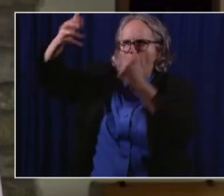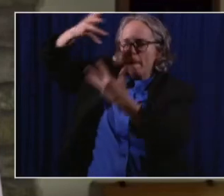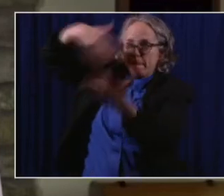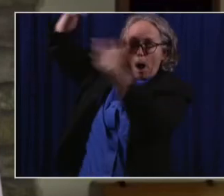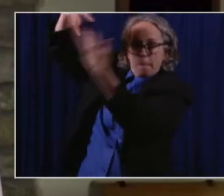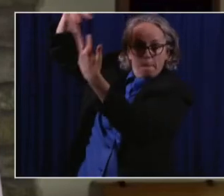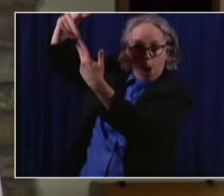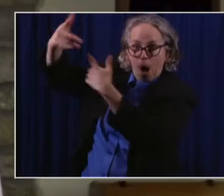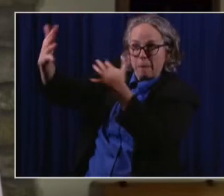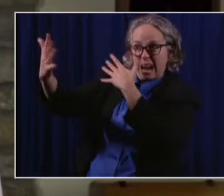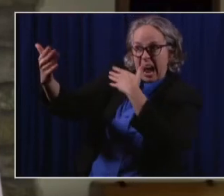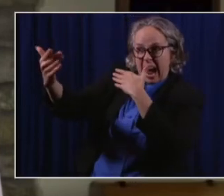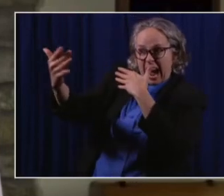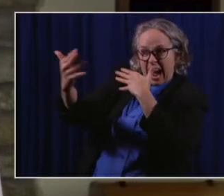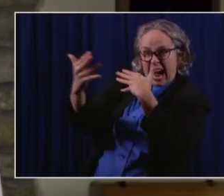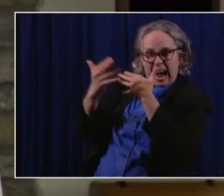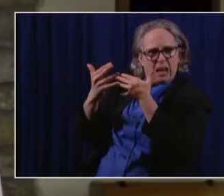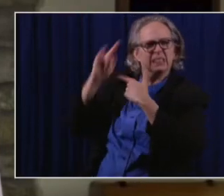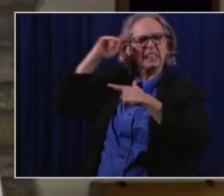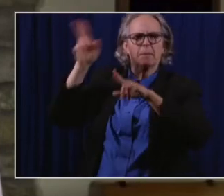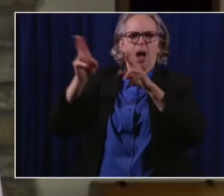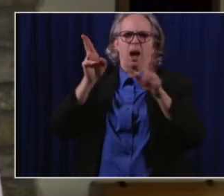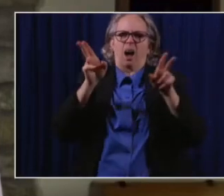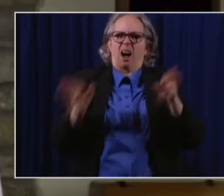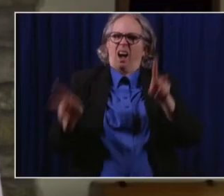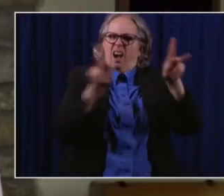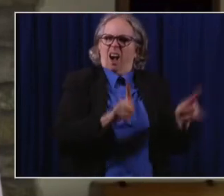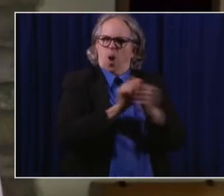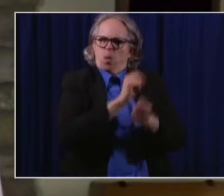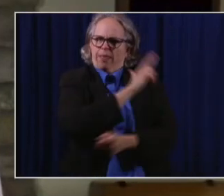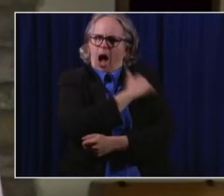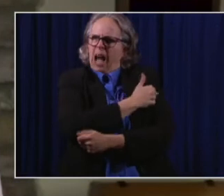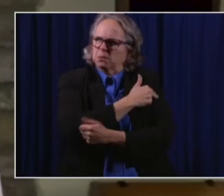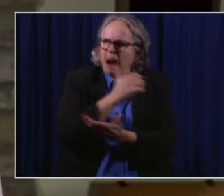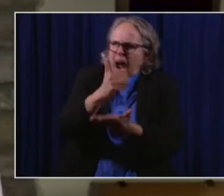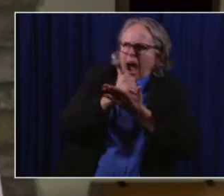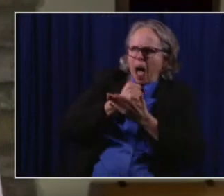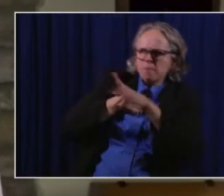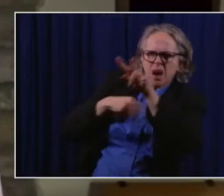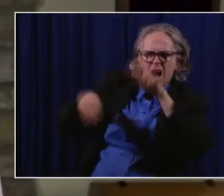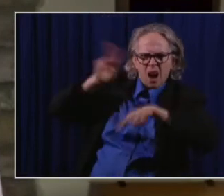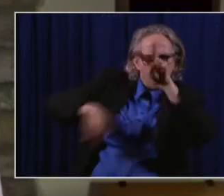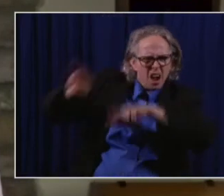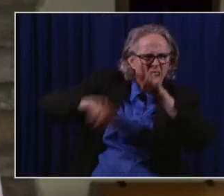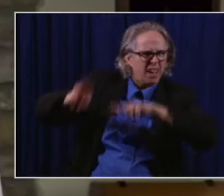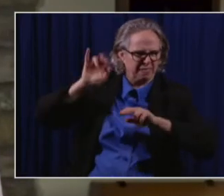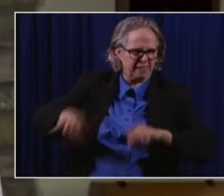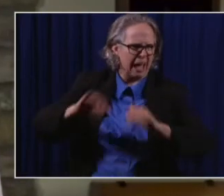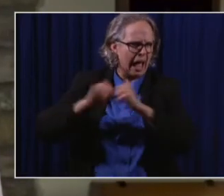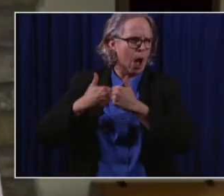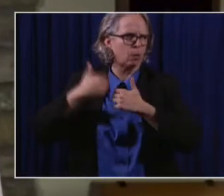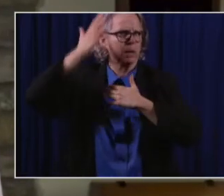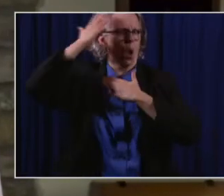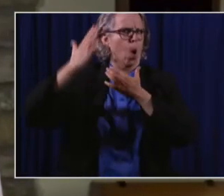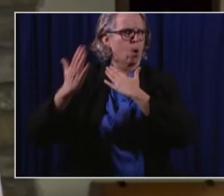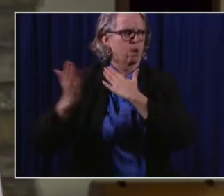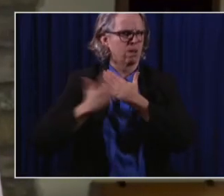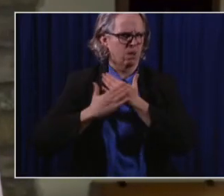you recall, this indicator has to do with